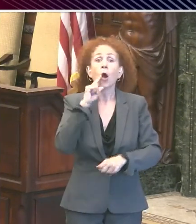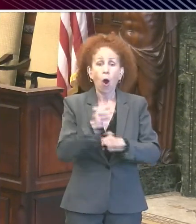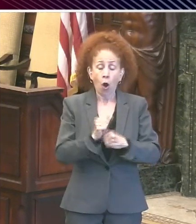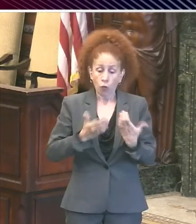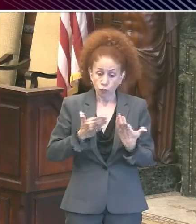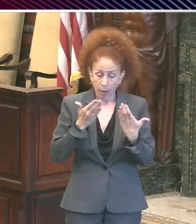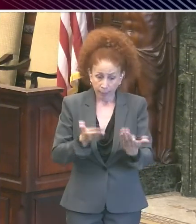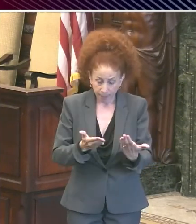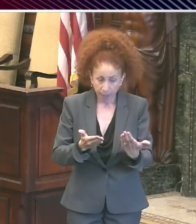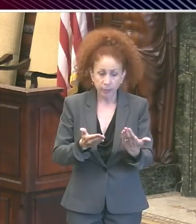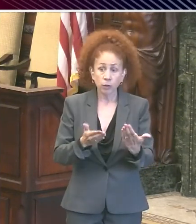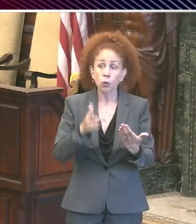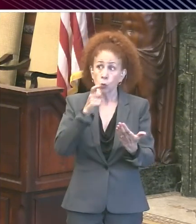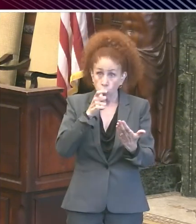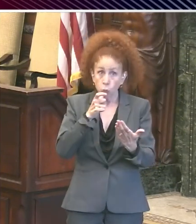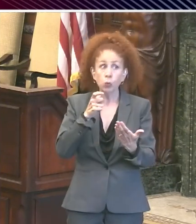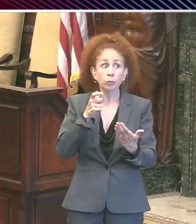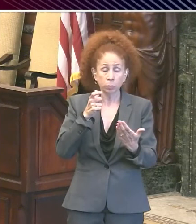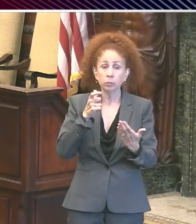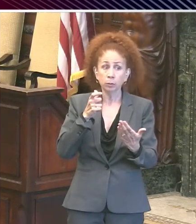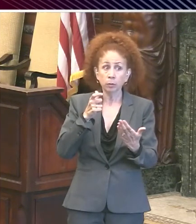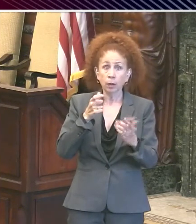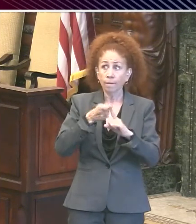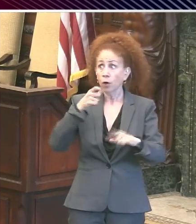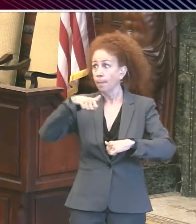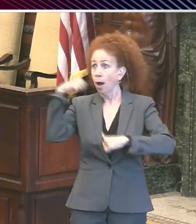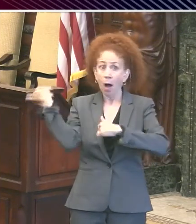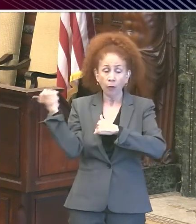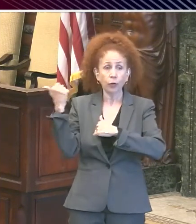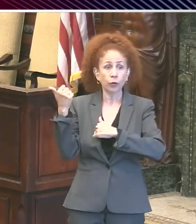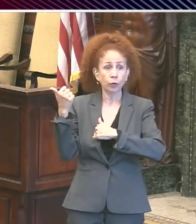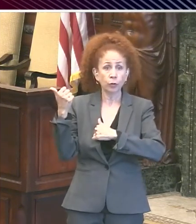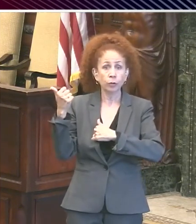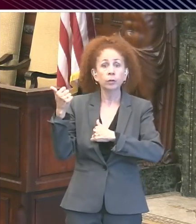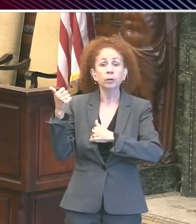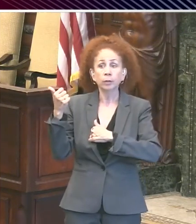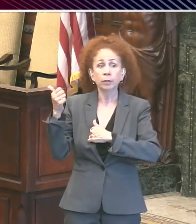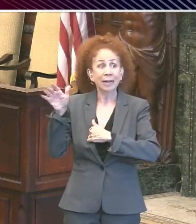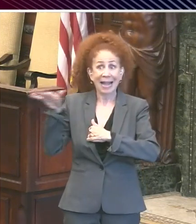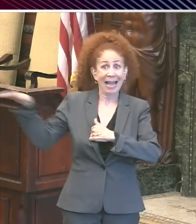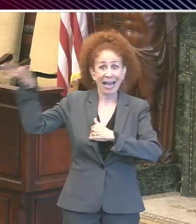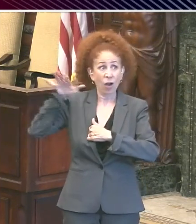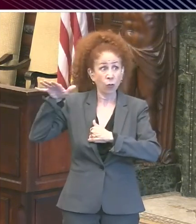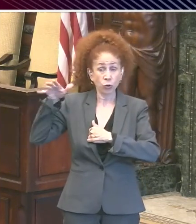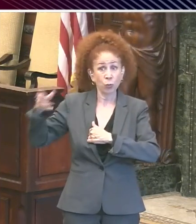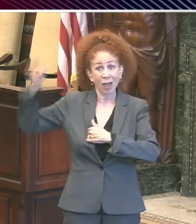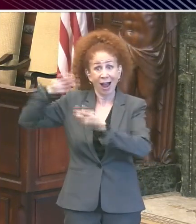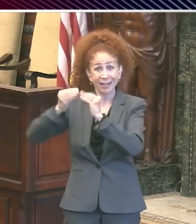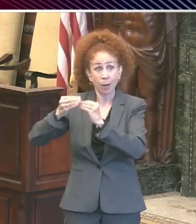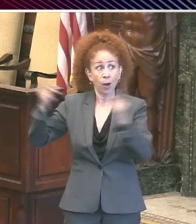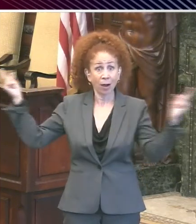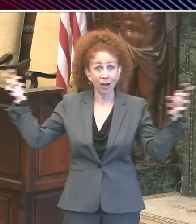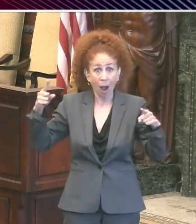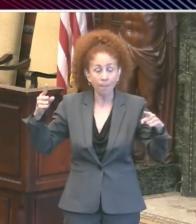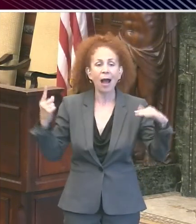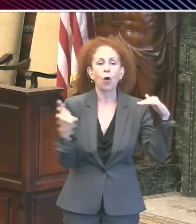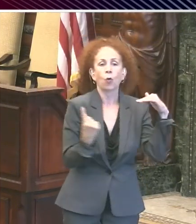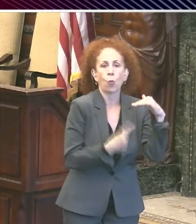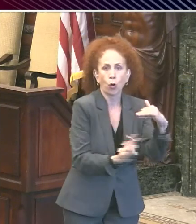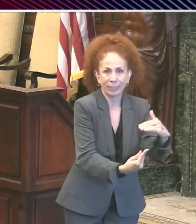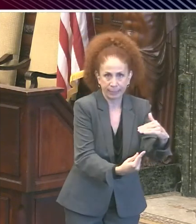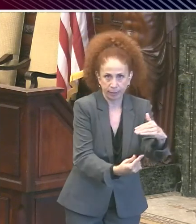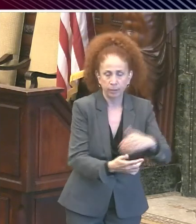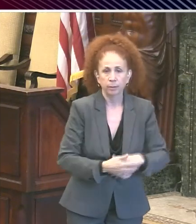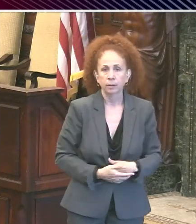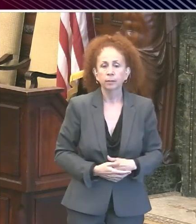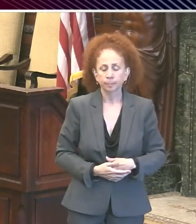recommending that students coming from high incidence areas quarantine. They can quarantine after they arrive, or they can quarantine before they